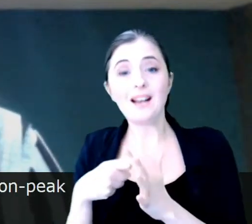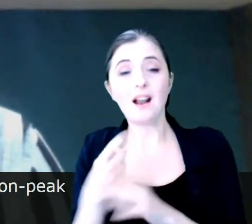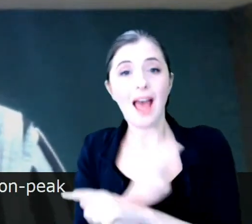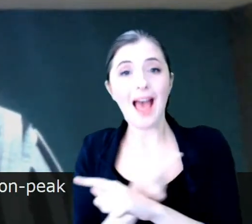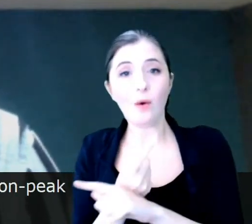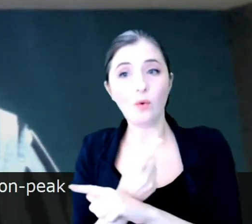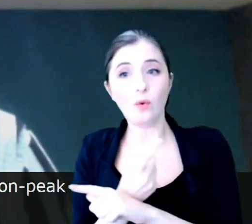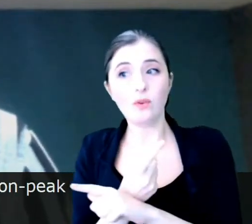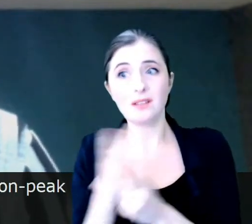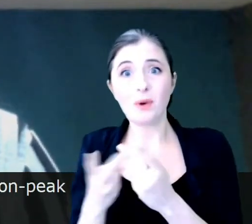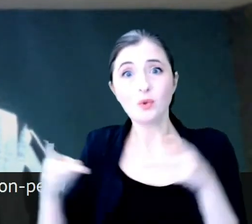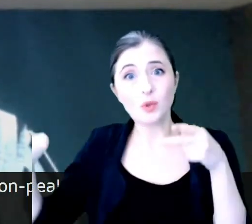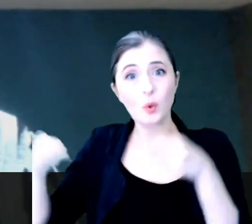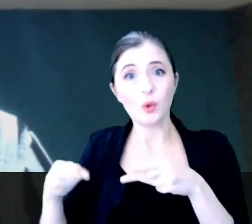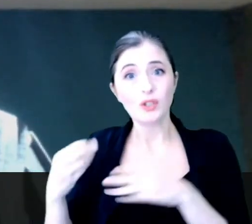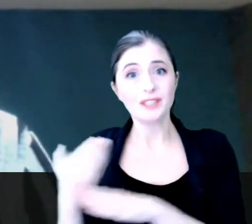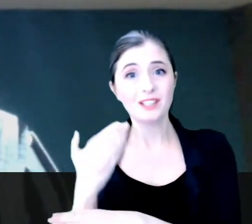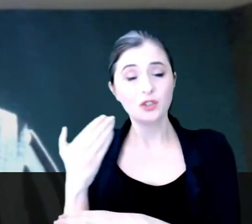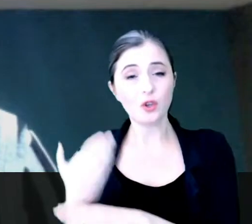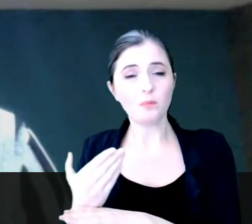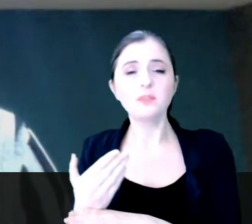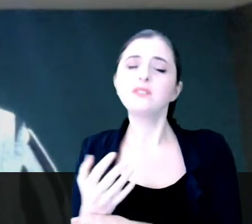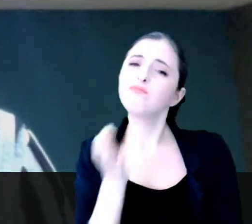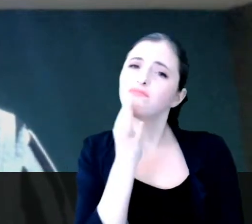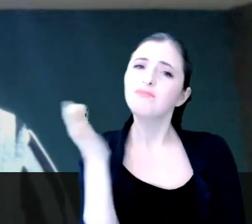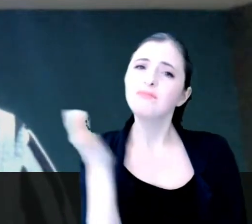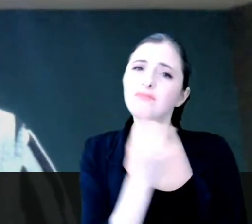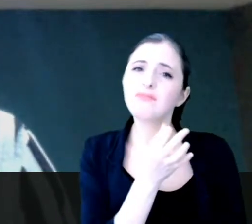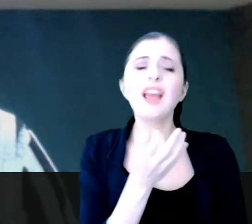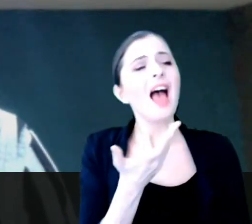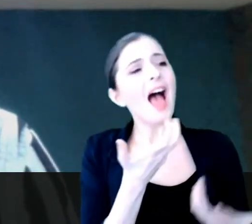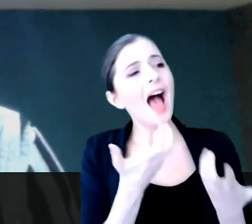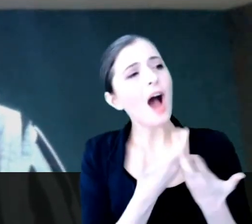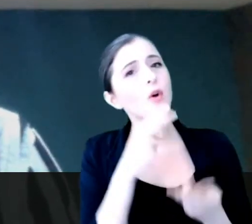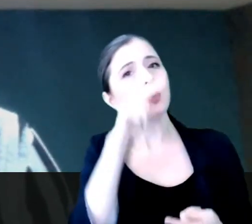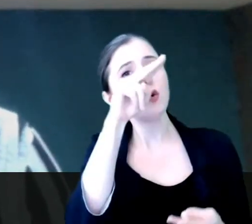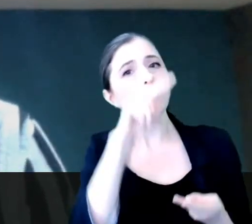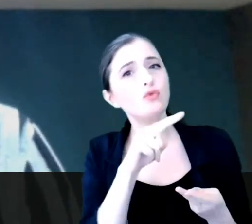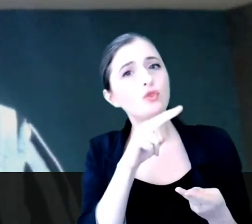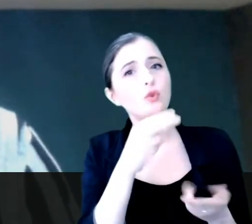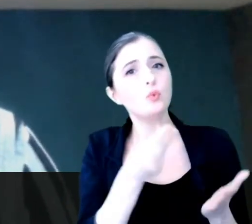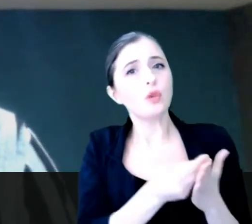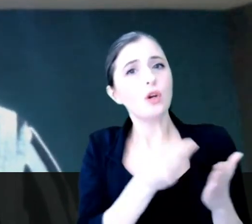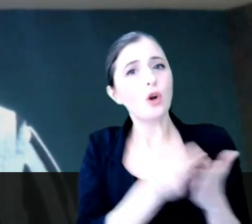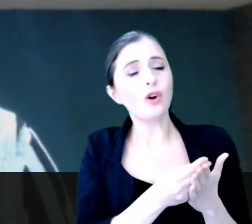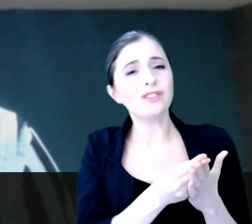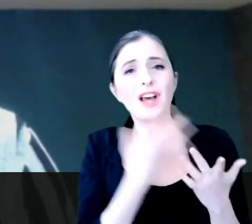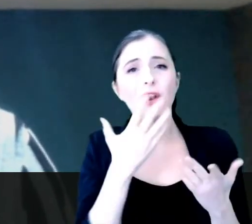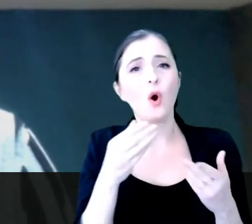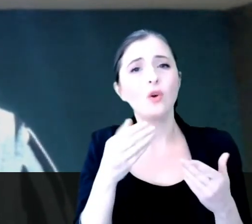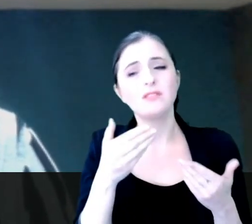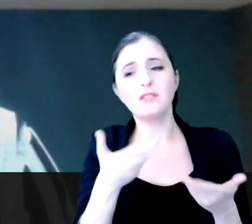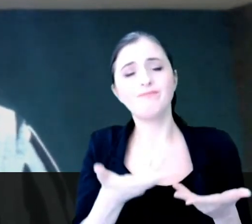and not just push the cost onto Londoners and central government? Please, can you explain?